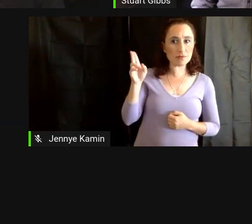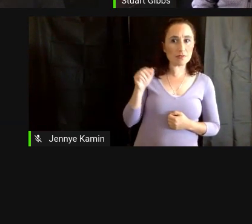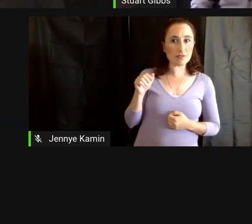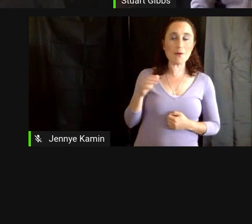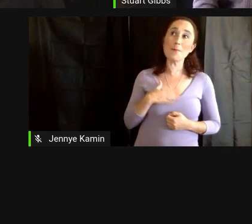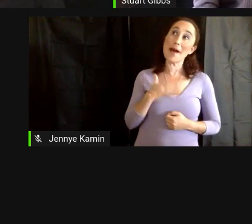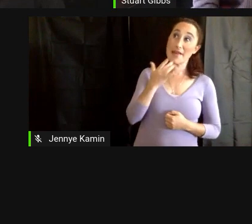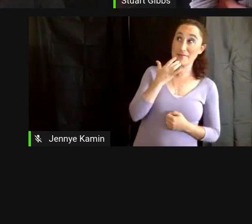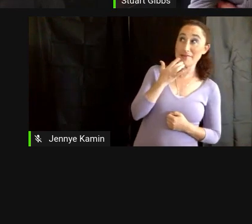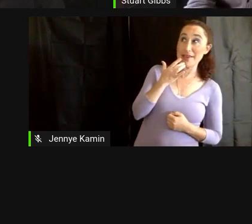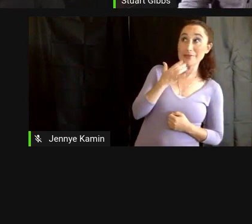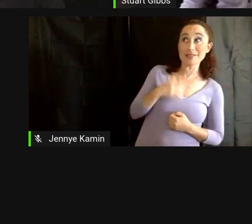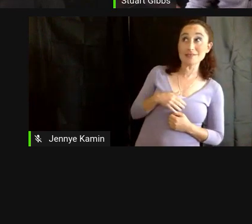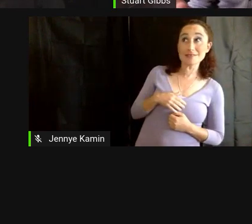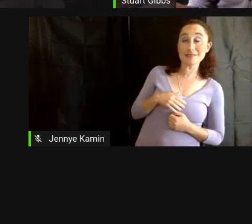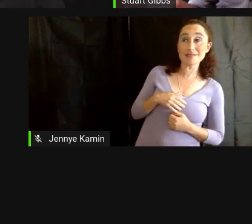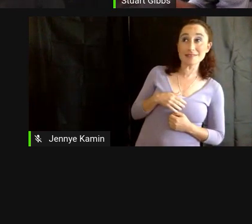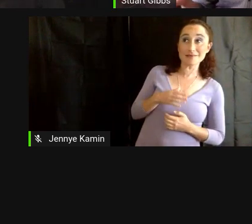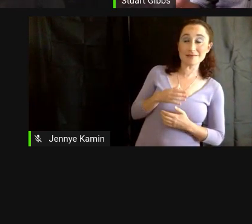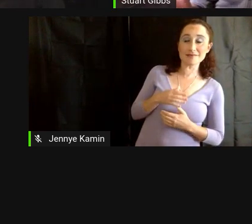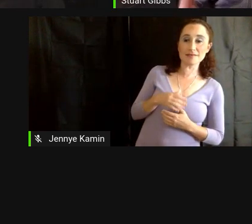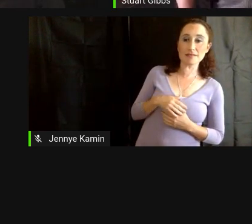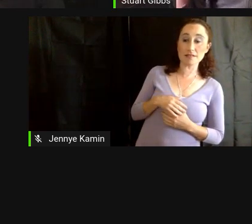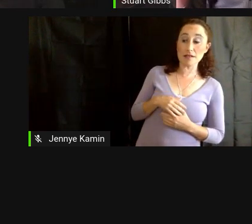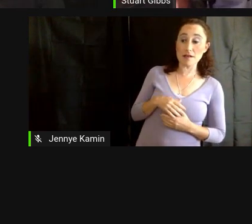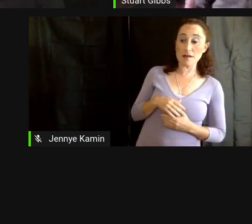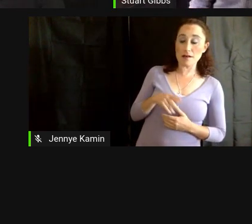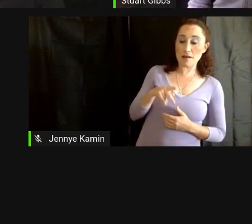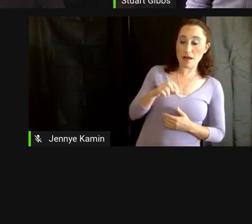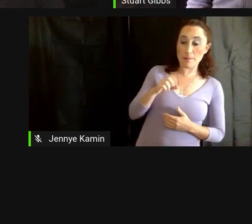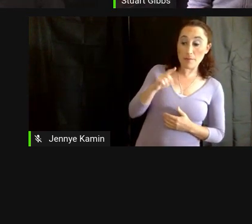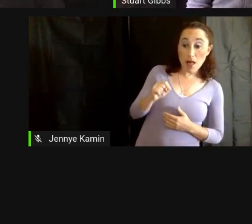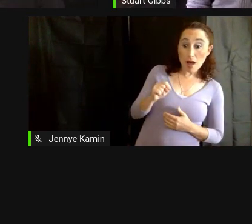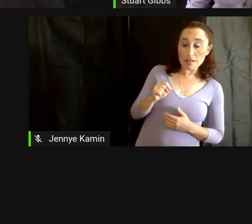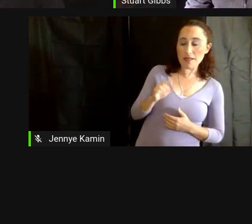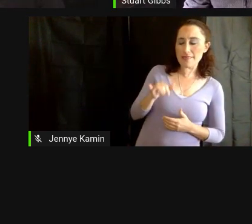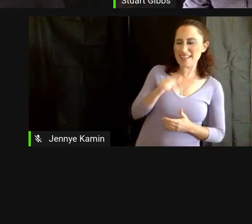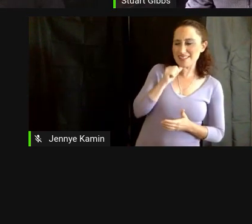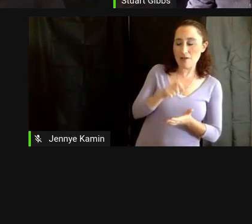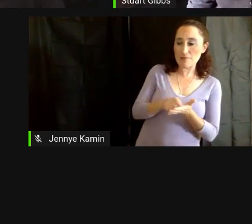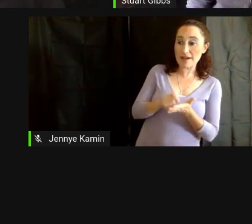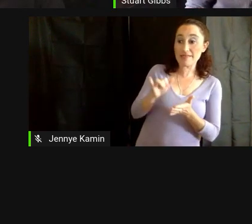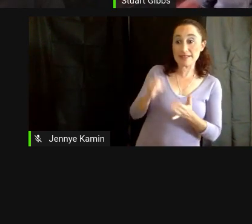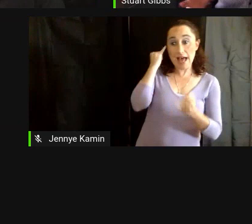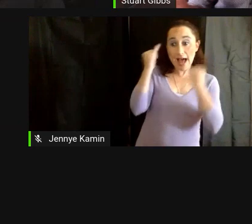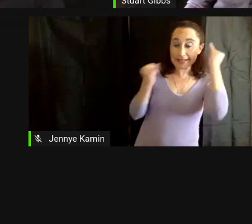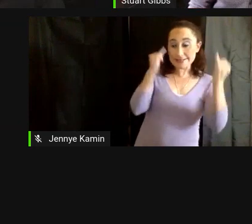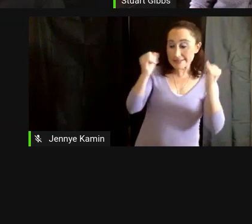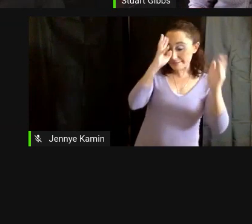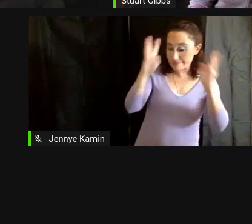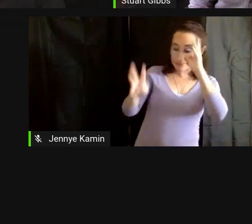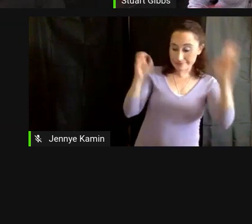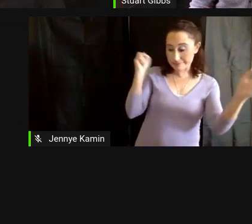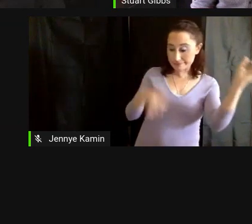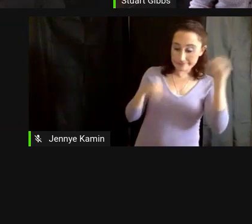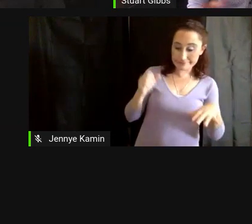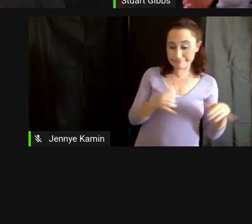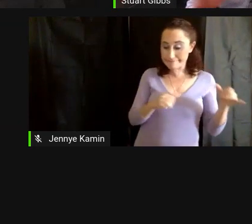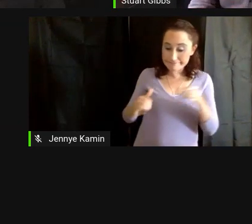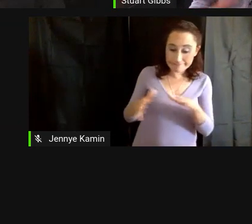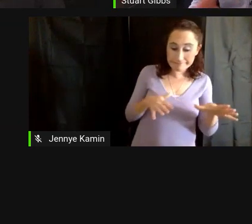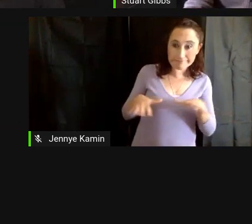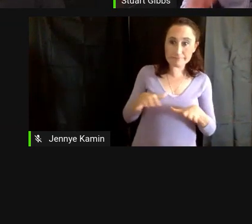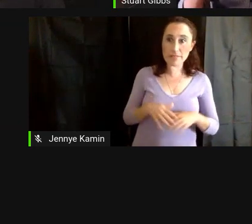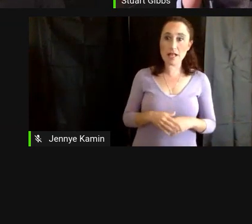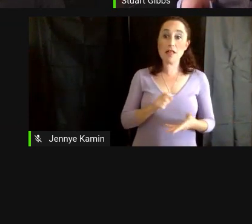favorite part, I think. Right. When you're plotting, you're not actually writing. You're just coming up with ideas and playing around. And then, you know,